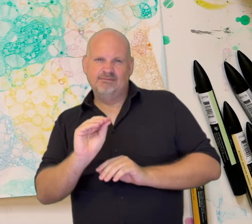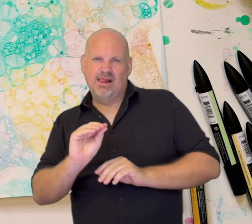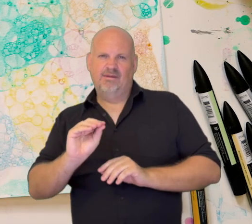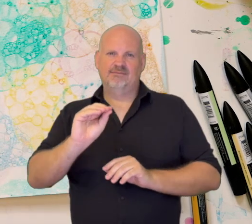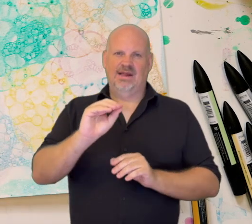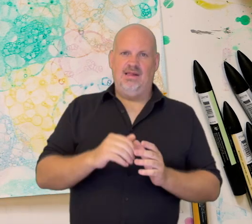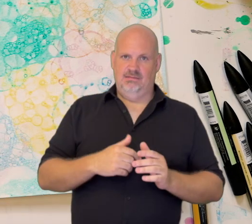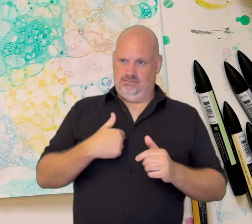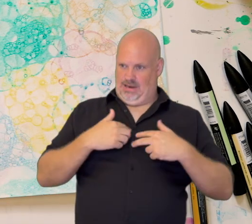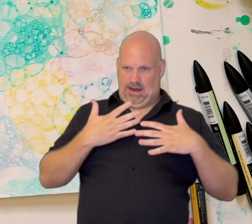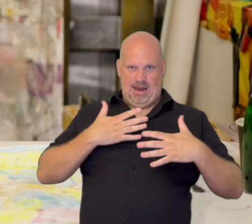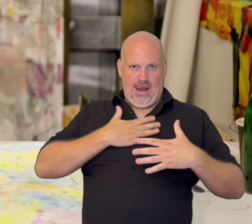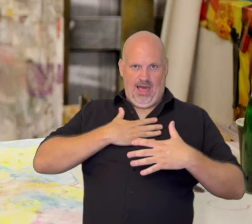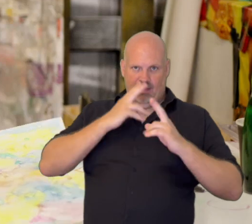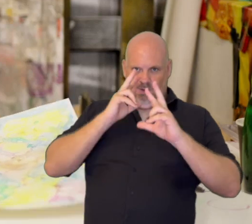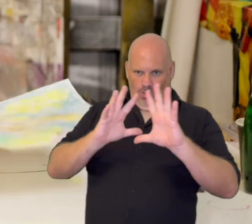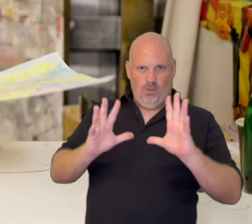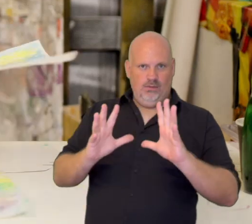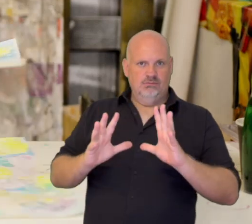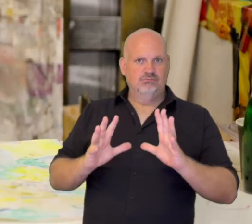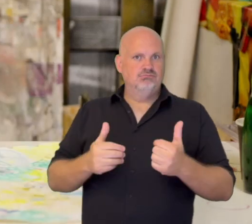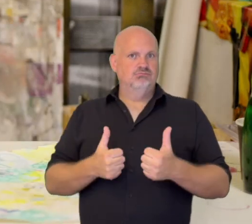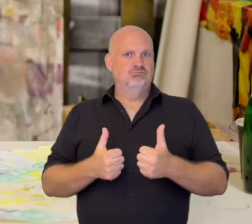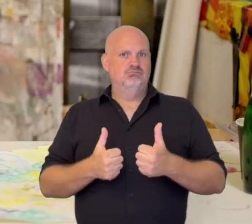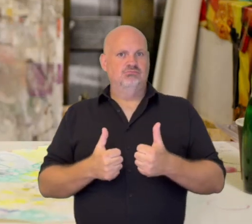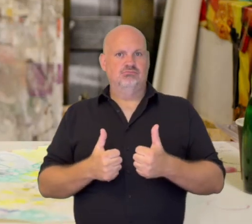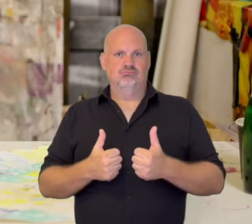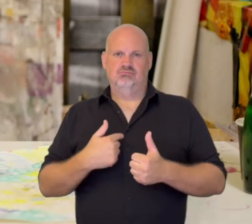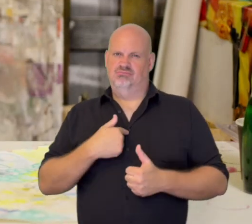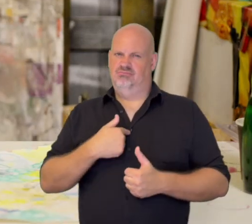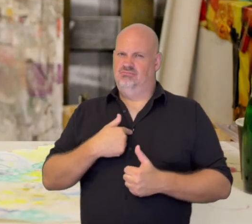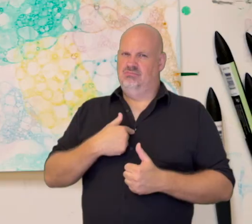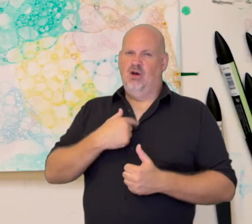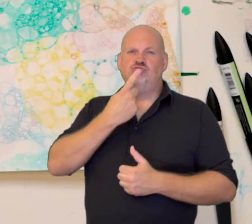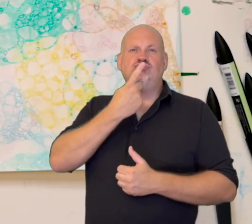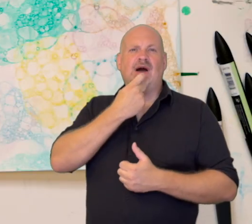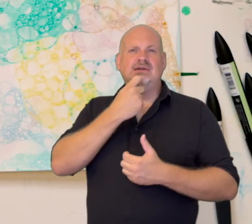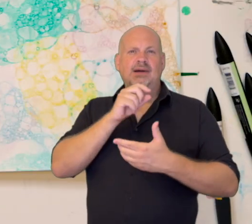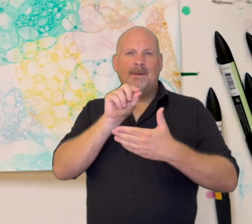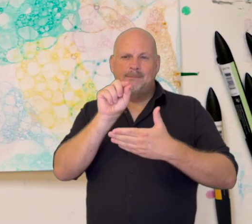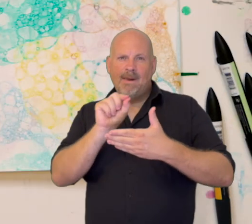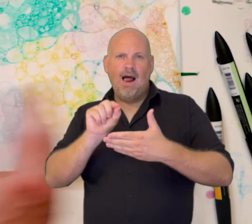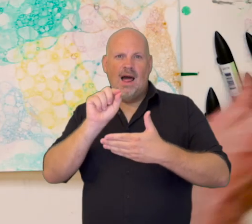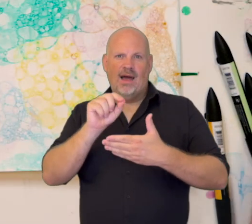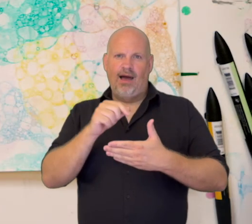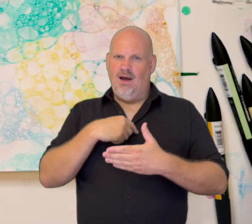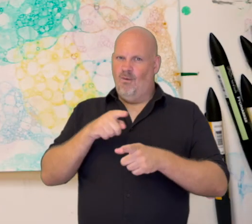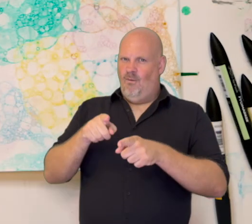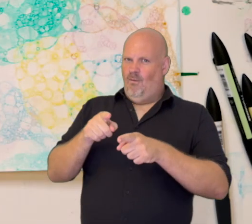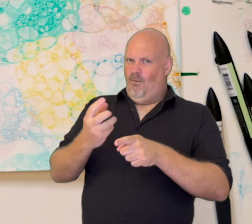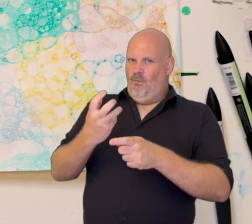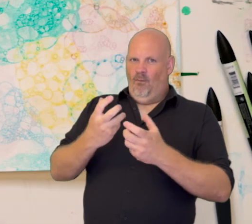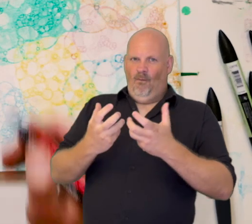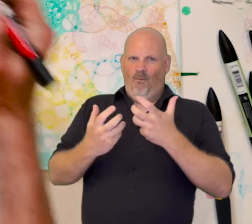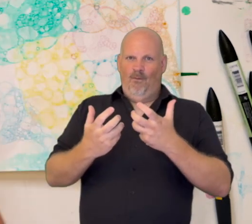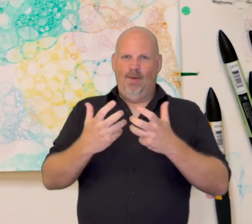like how these are looking. I'm quite into these red marks that are coming along here, that